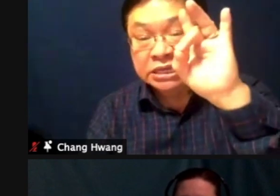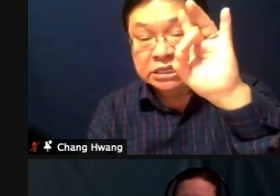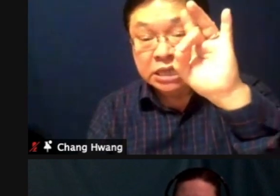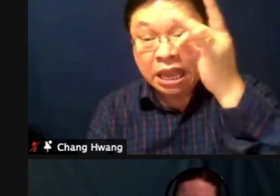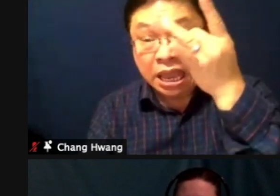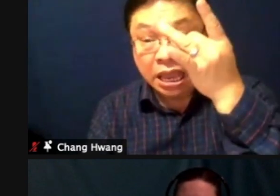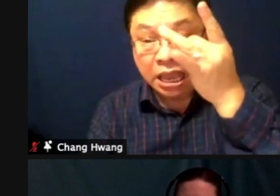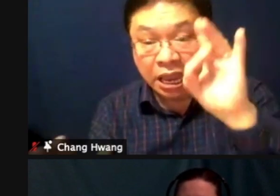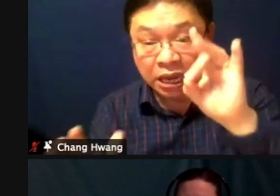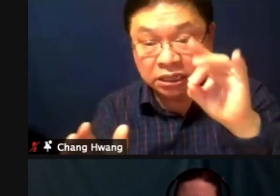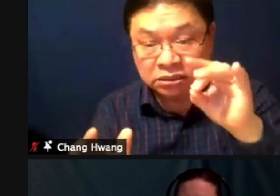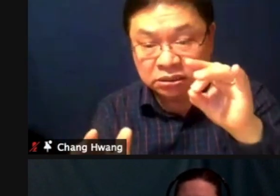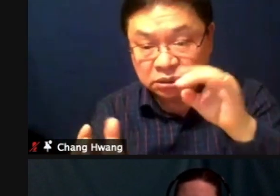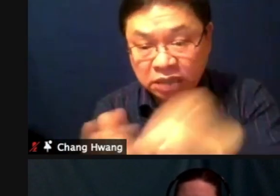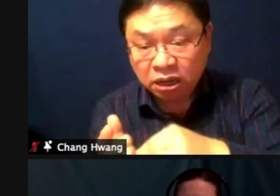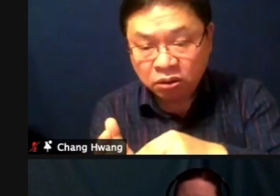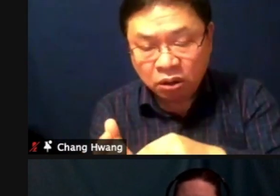you'll find that it's